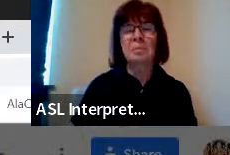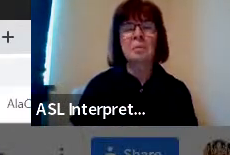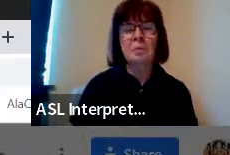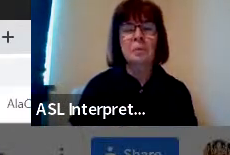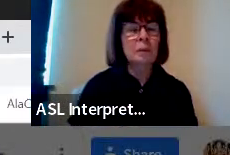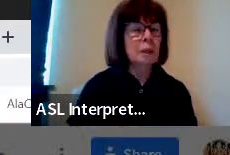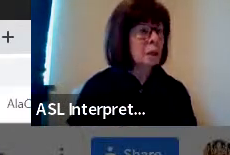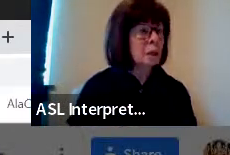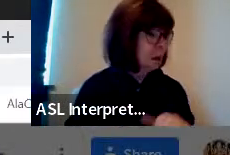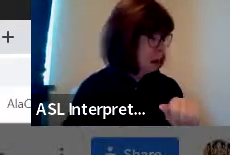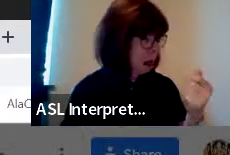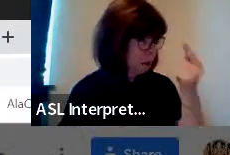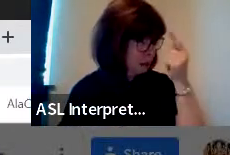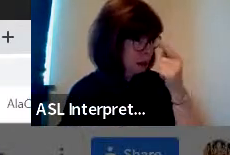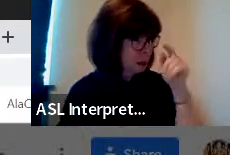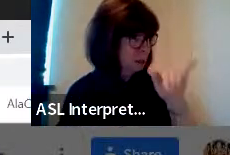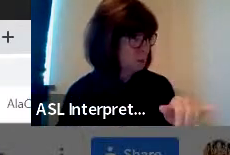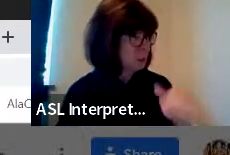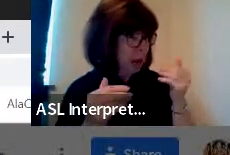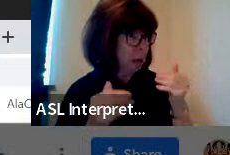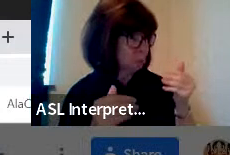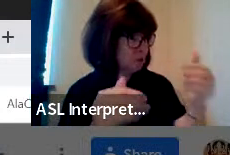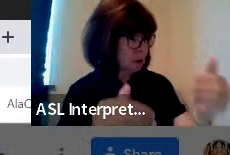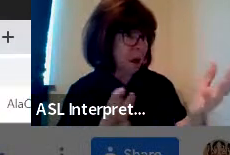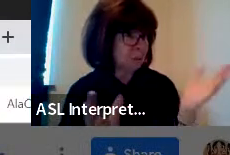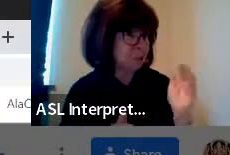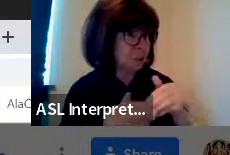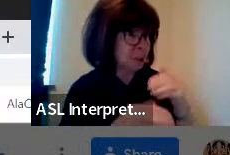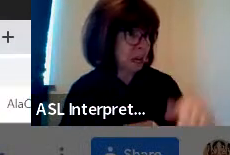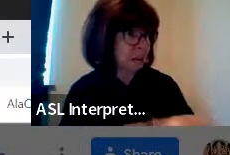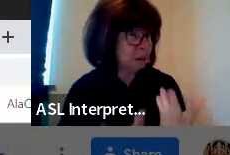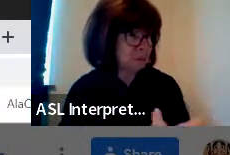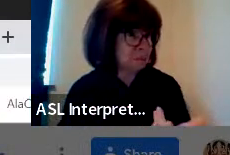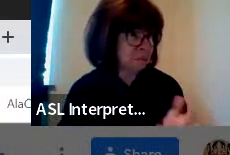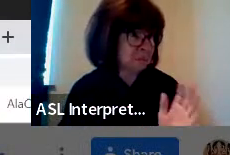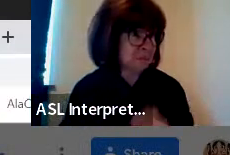Any other thoughts on this one? Otherwise, we can move on to the next question.